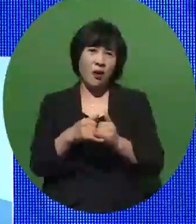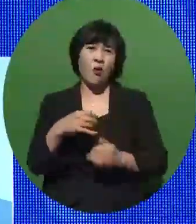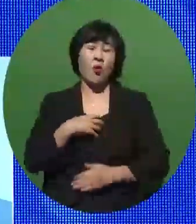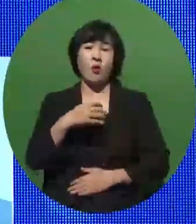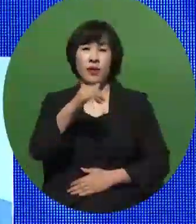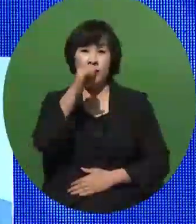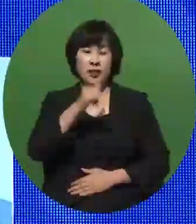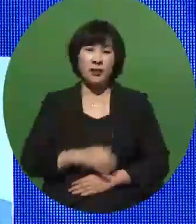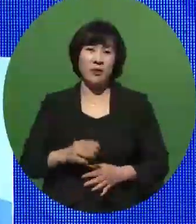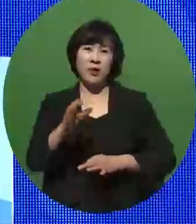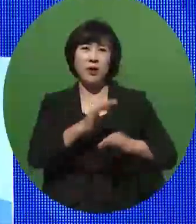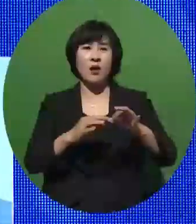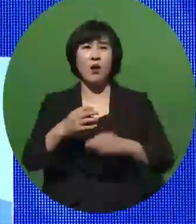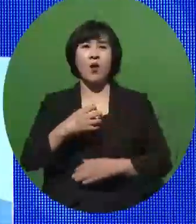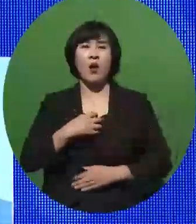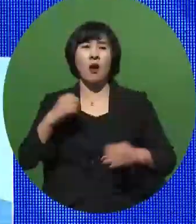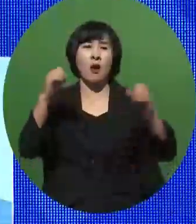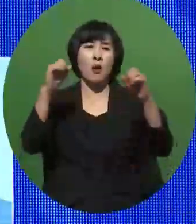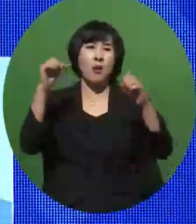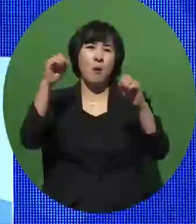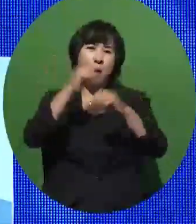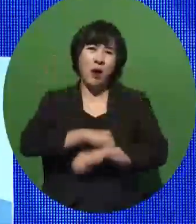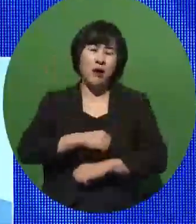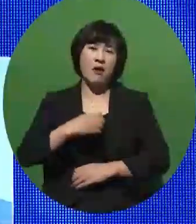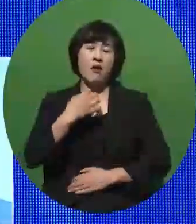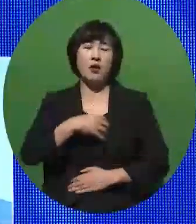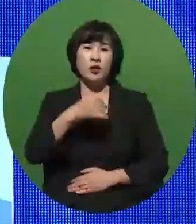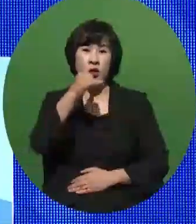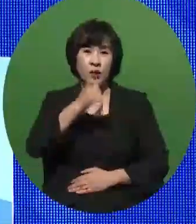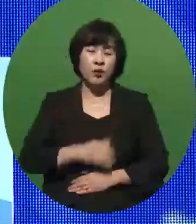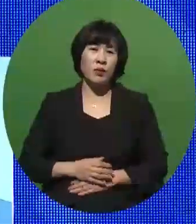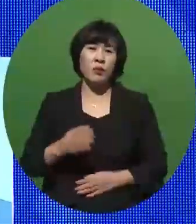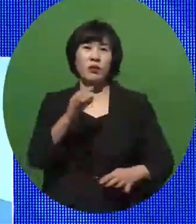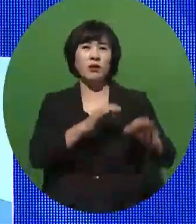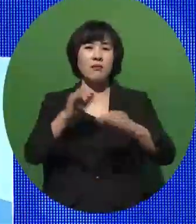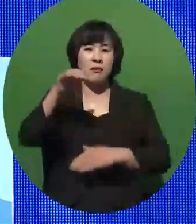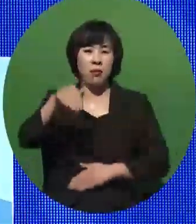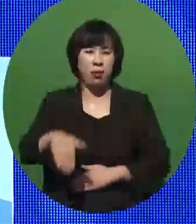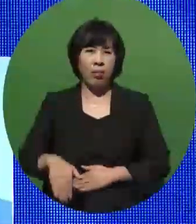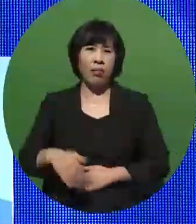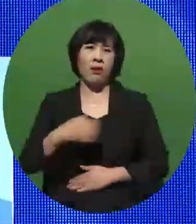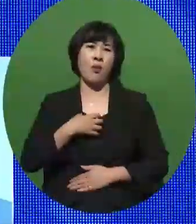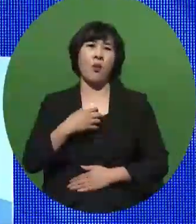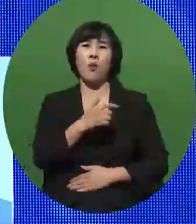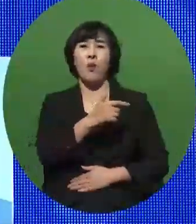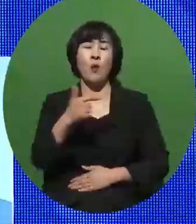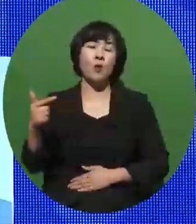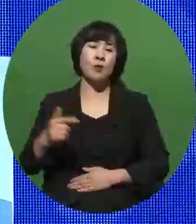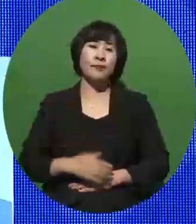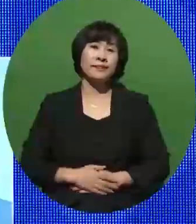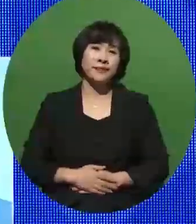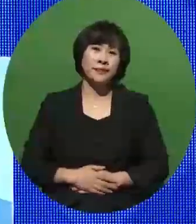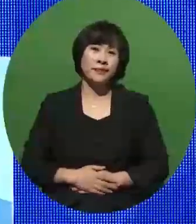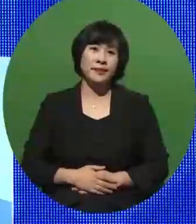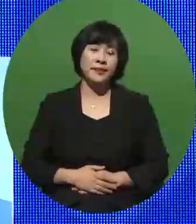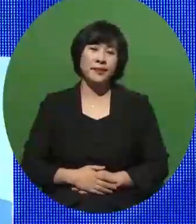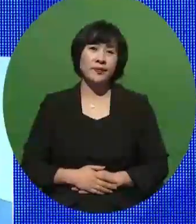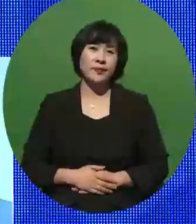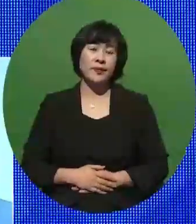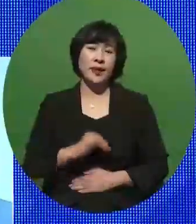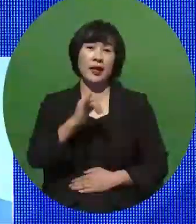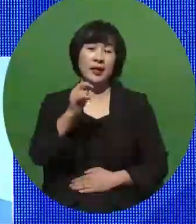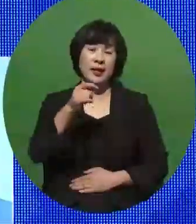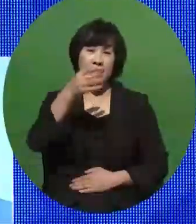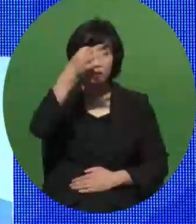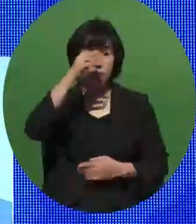for supremacy in the new economic order, military and economic confrontations are also intensifying, which